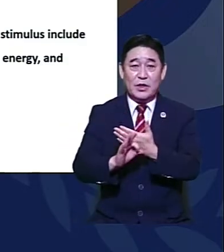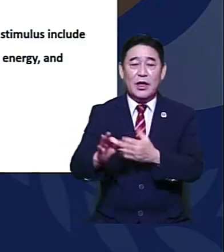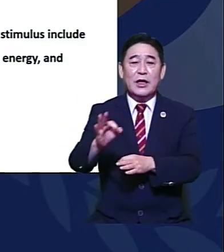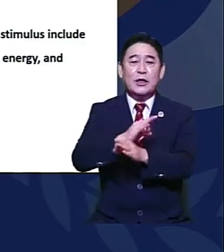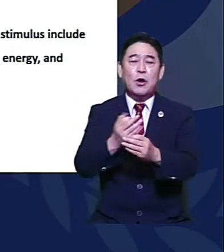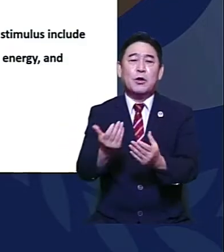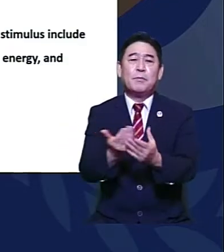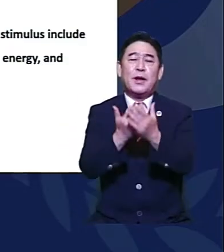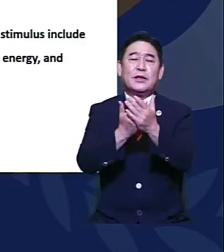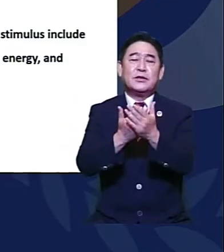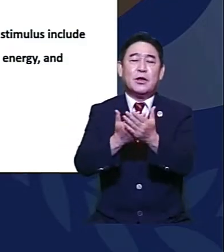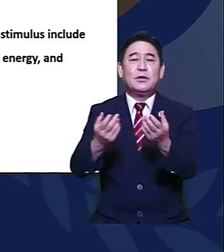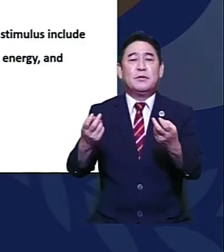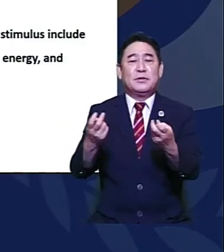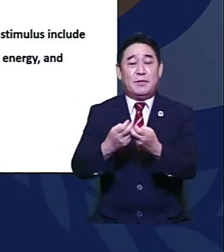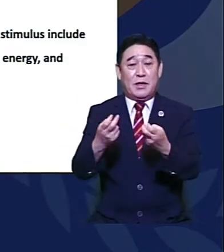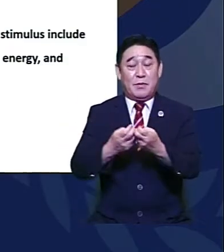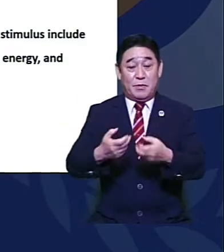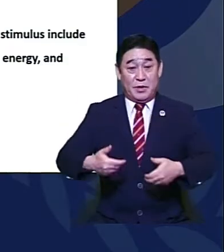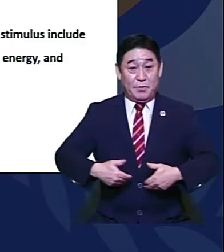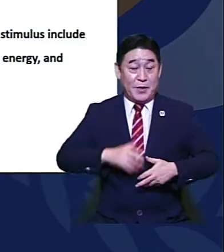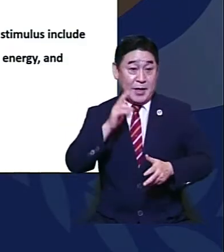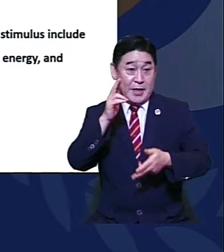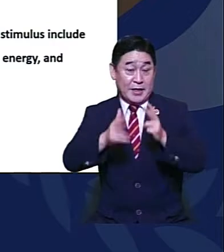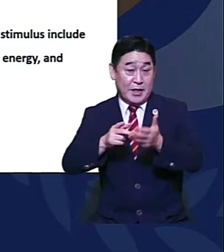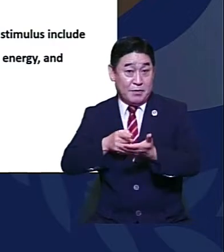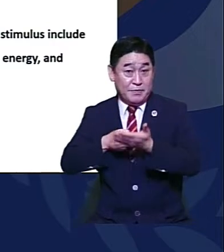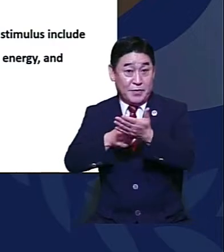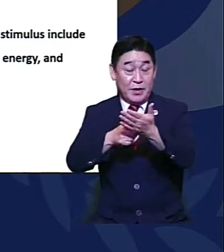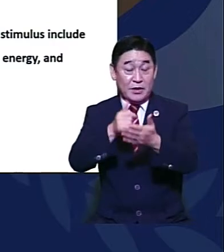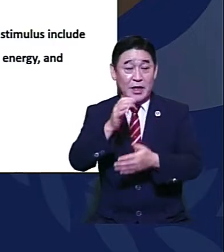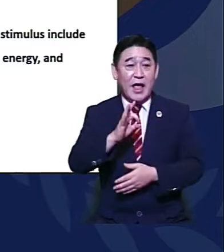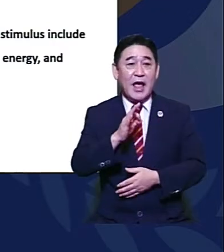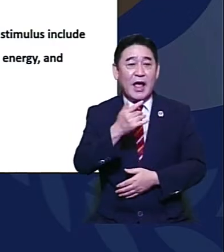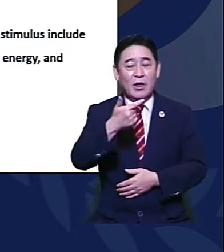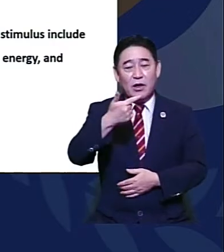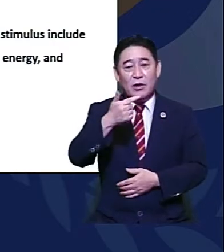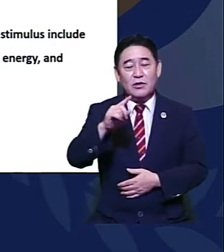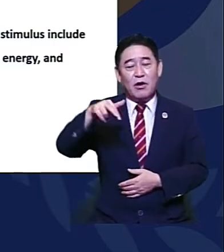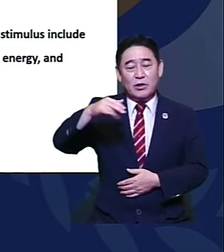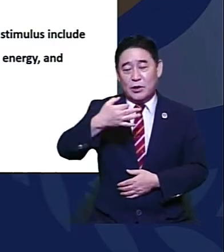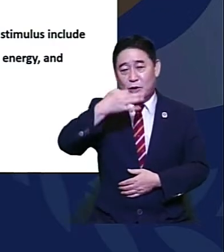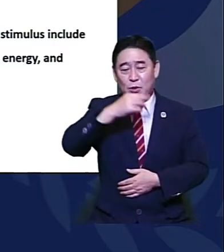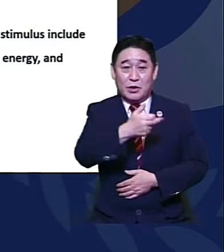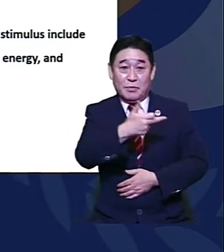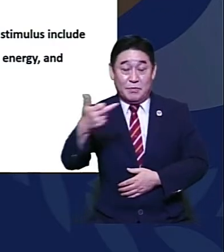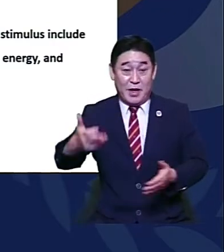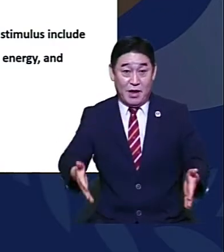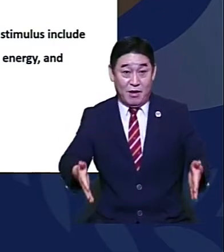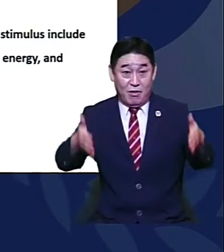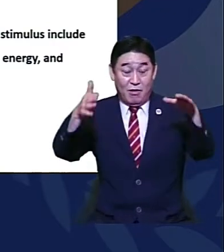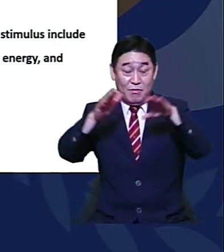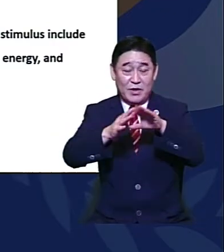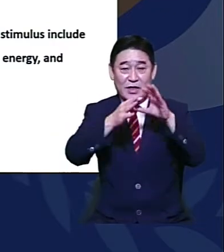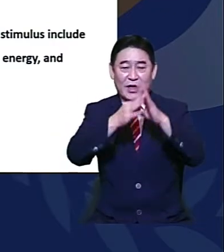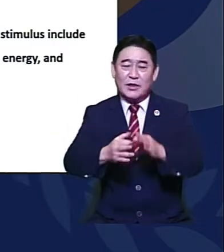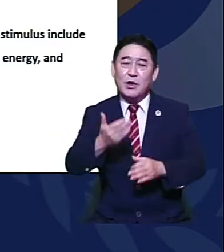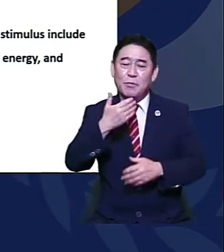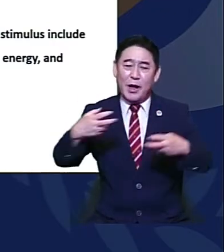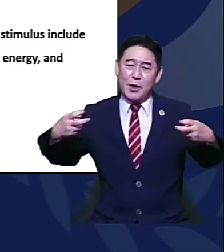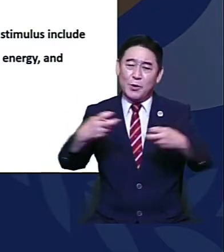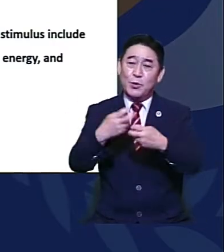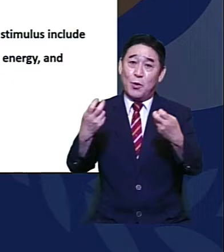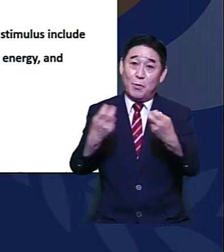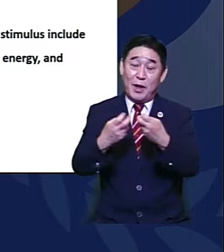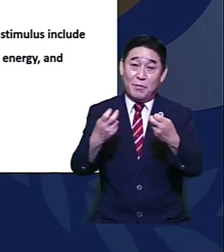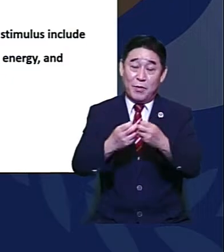include energy-efficient buildings, sustainable transport, sustainable energy,